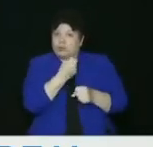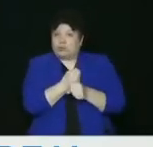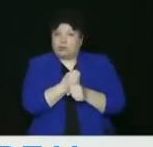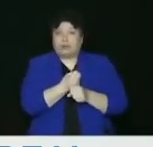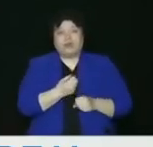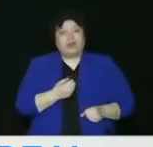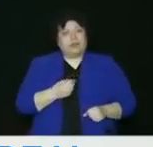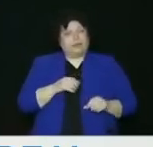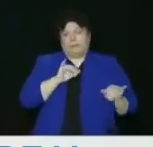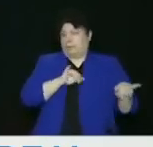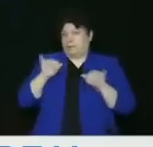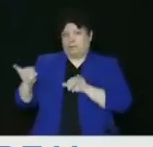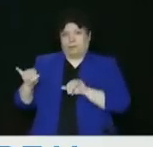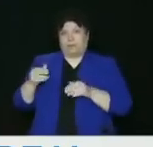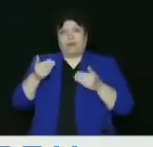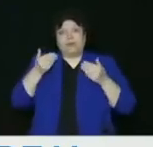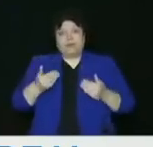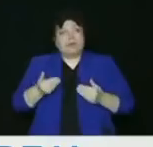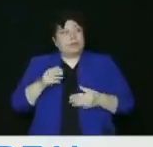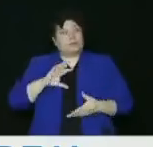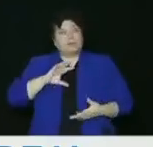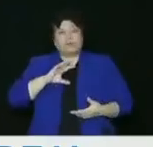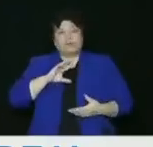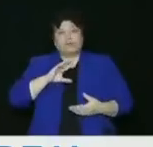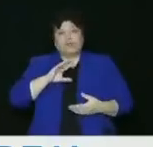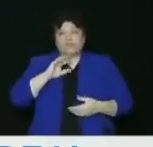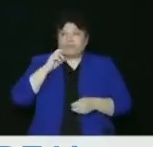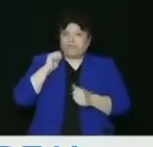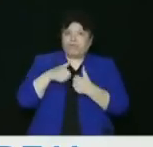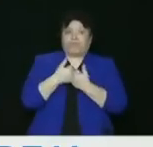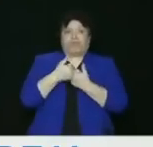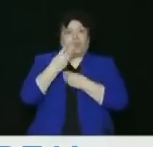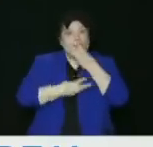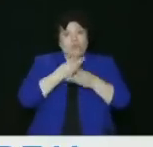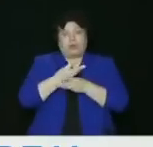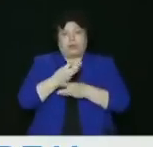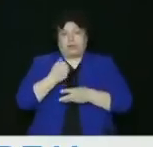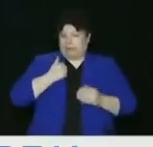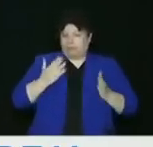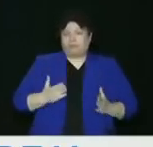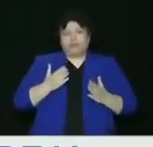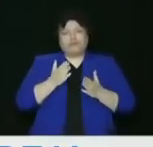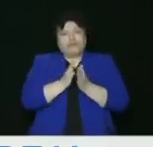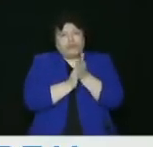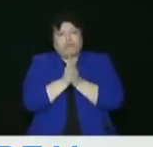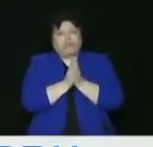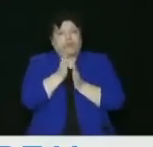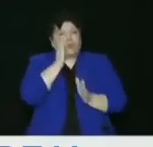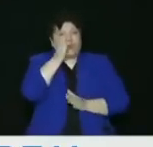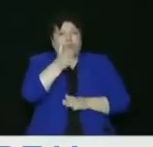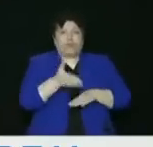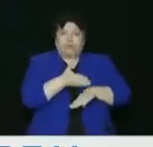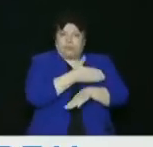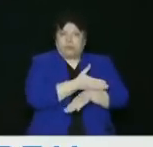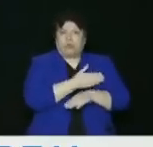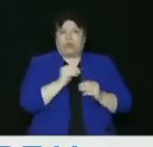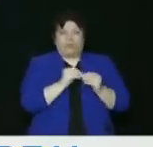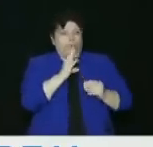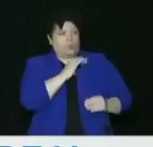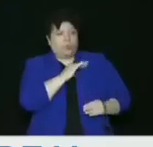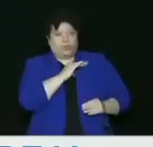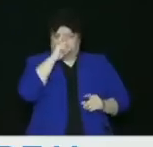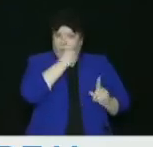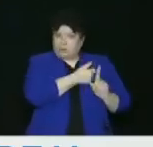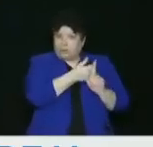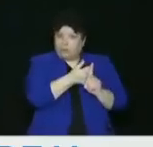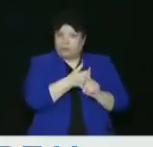tough times, Canadians are as determined as ever to build a better future for themselves, for our children